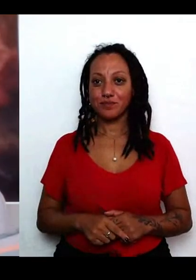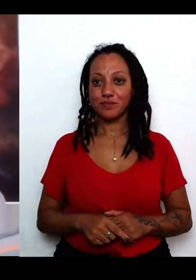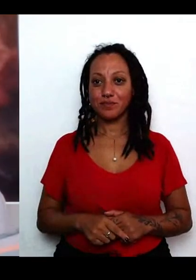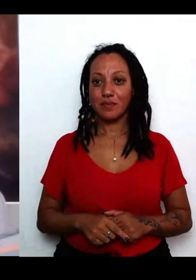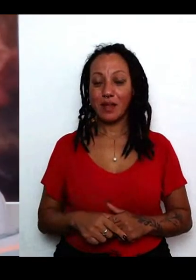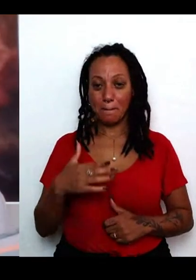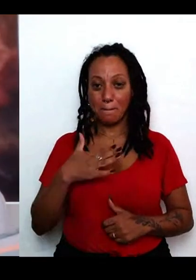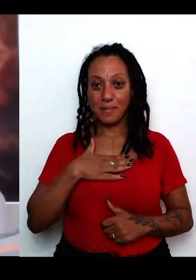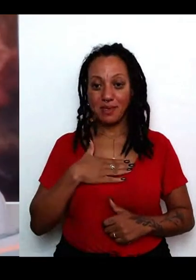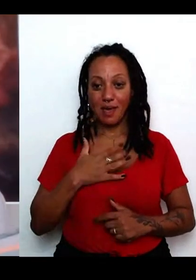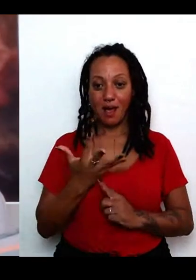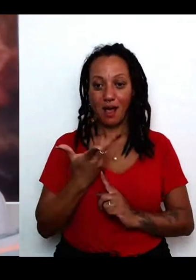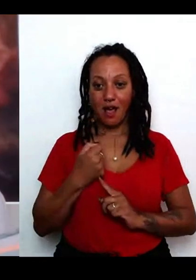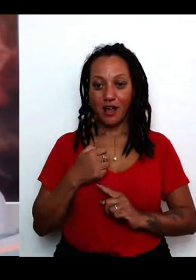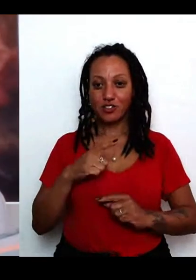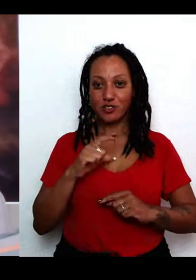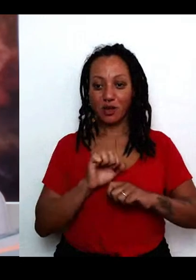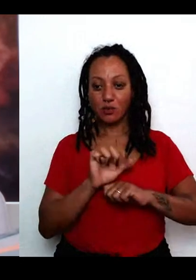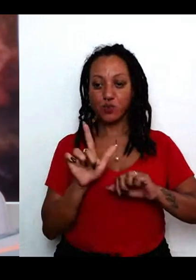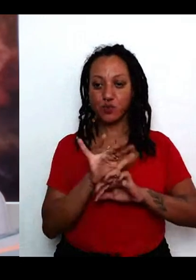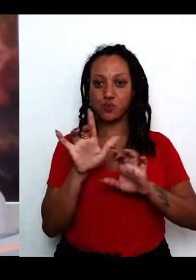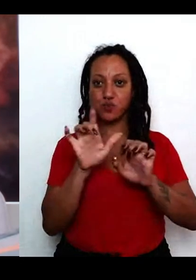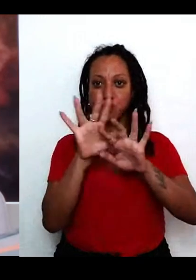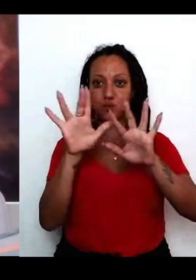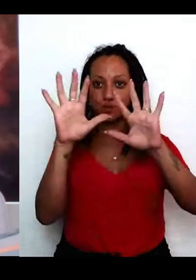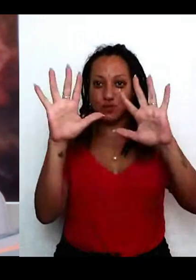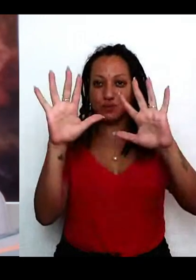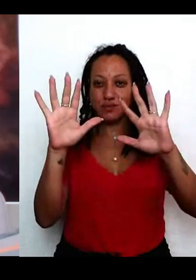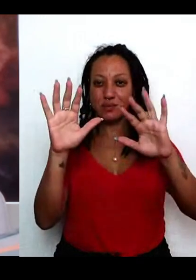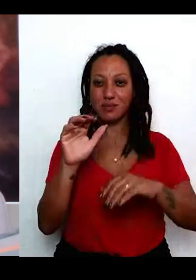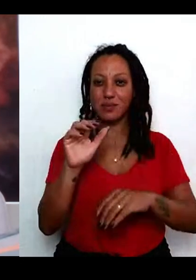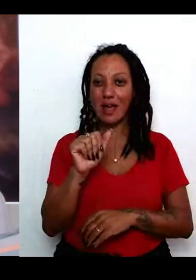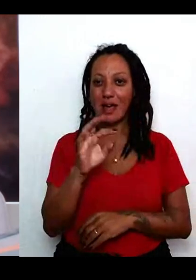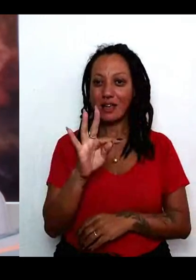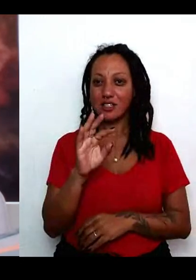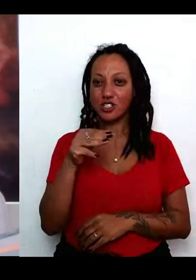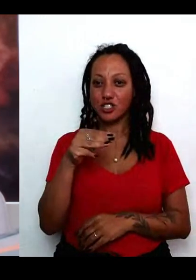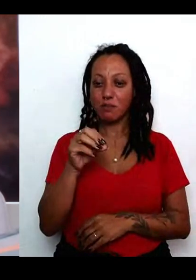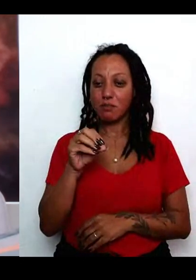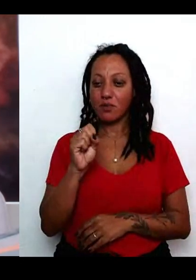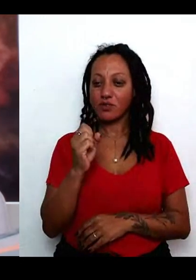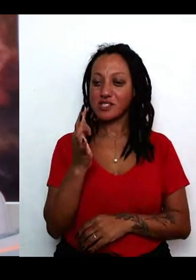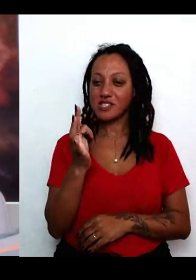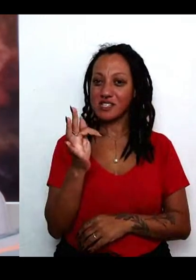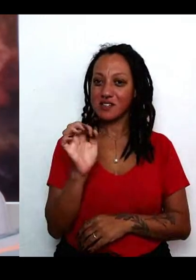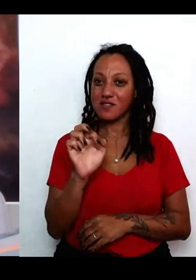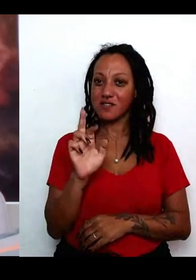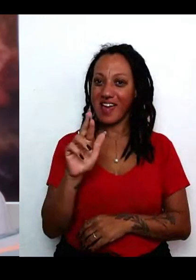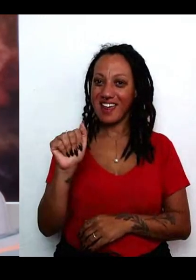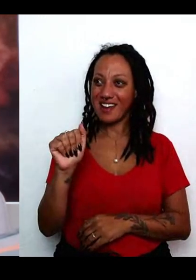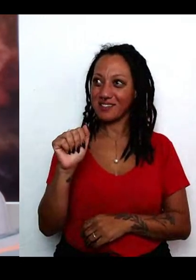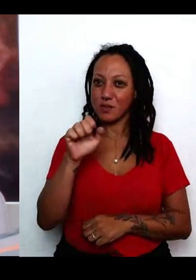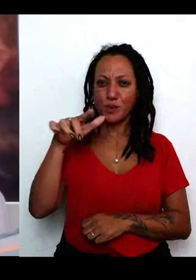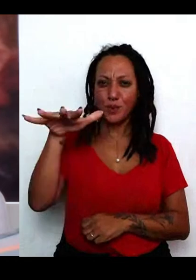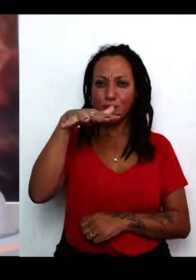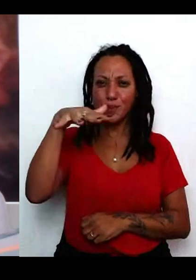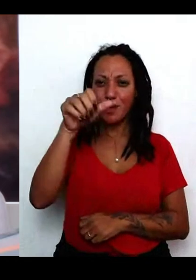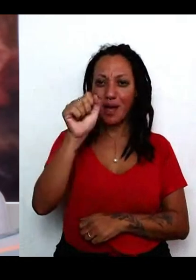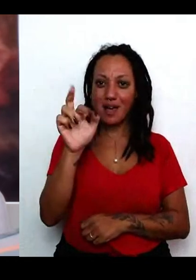was doing them Just In the period that I was beginning to